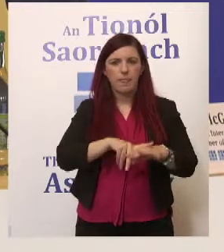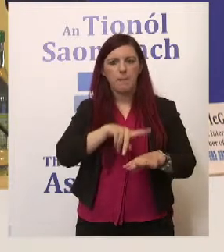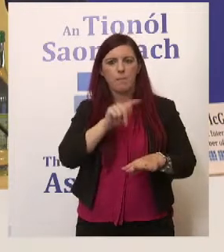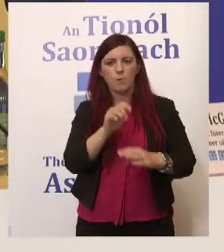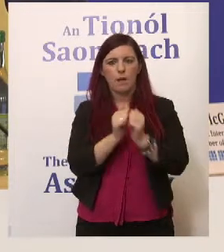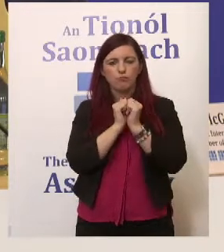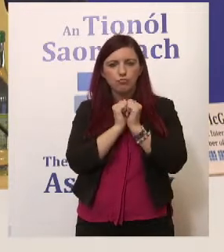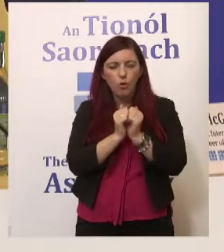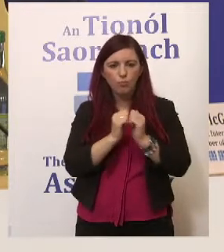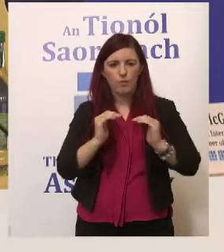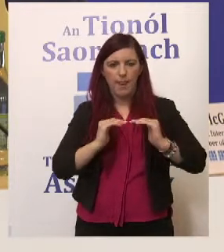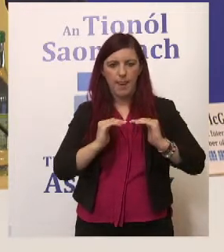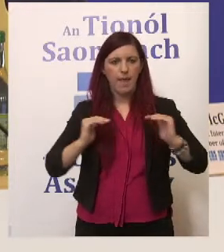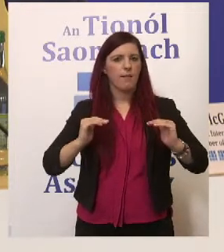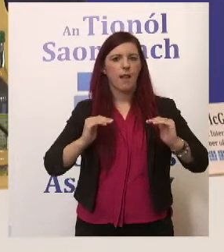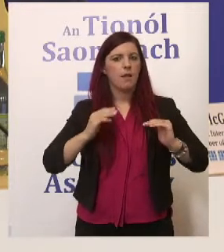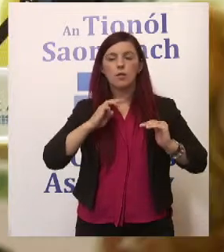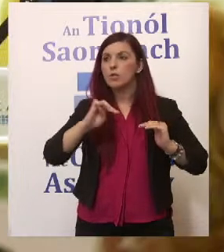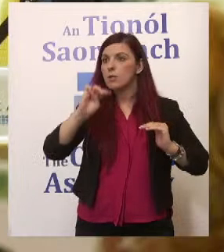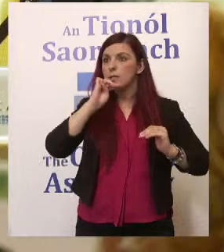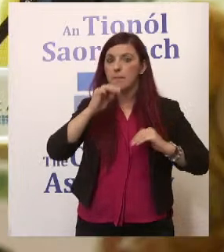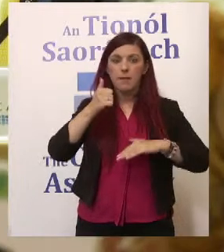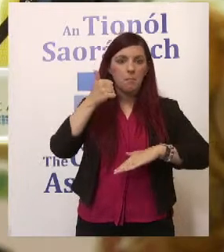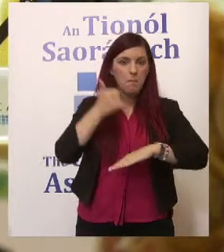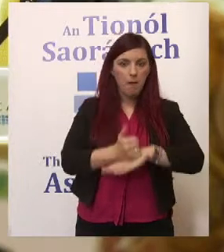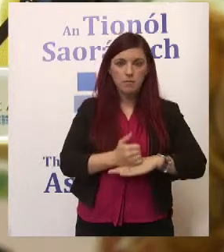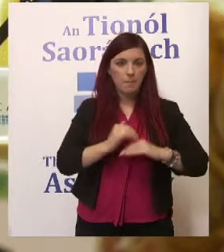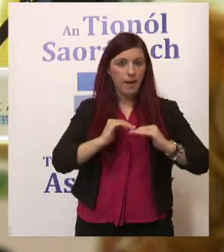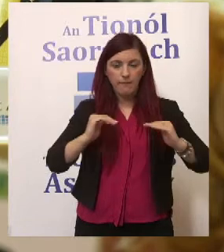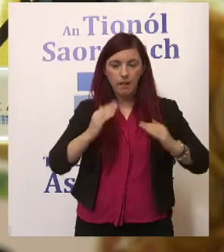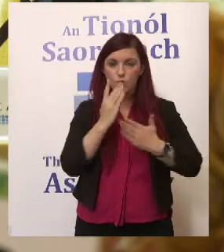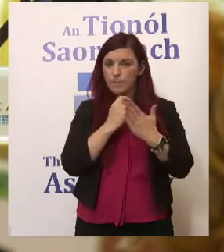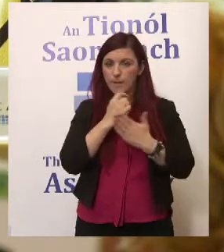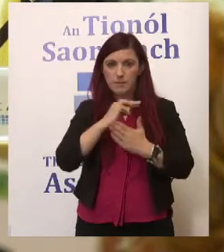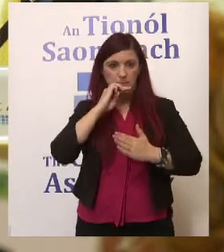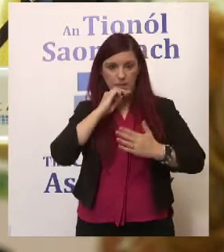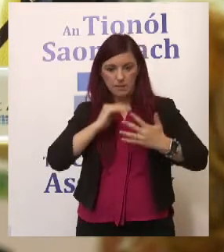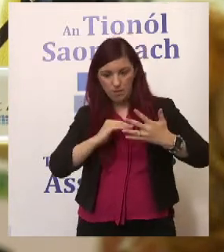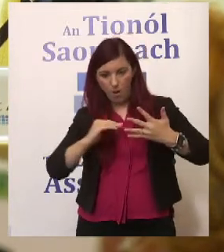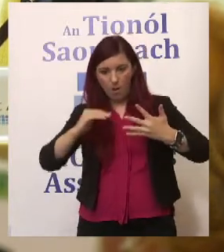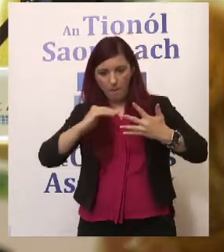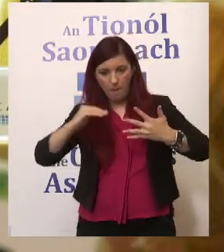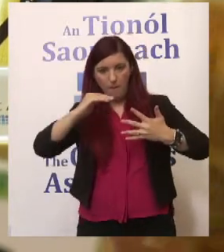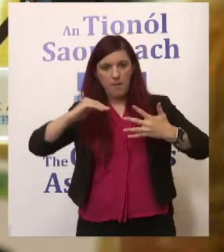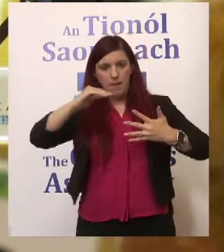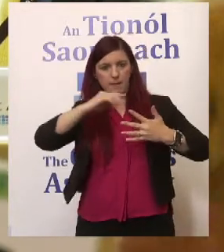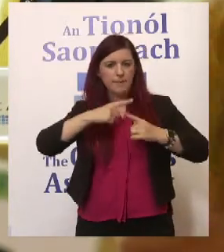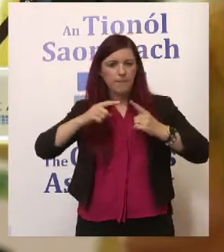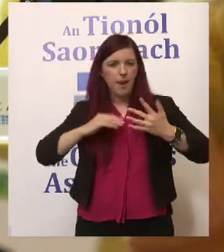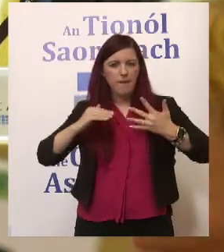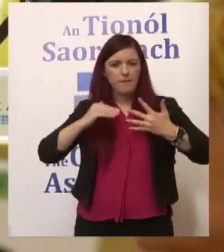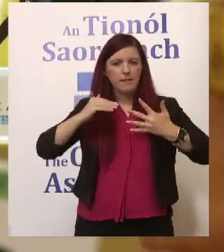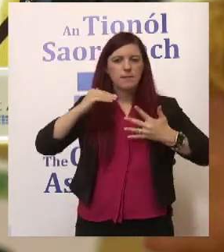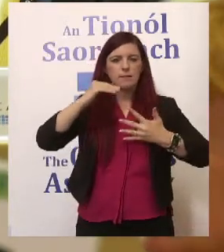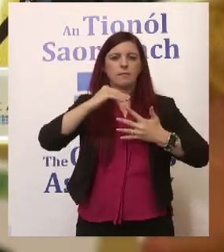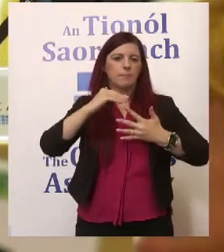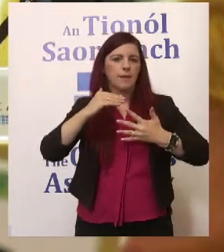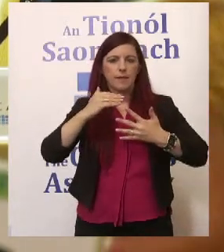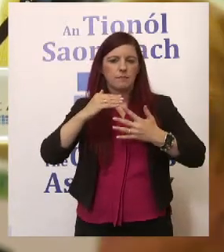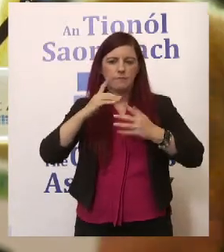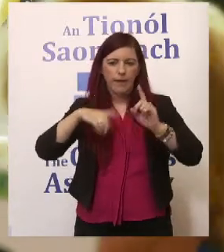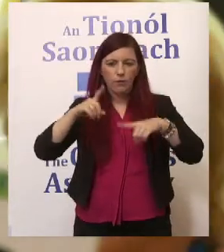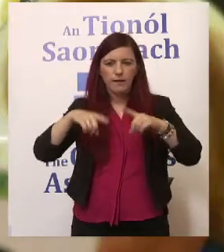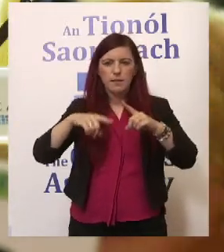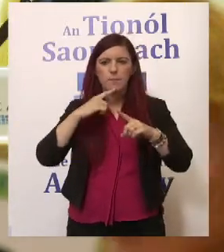appropriate level. It's not necessarily the lowest level. Sometimes, as Shane has just said, decisions need to be made